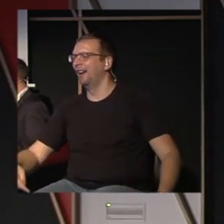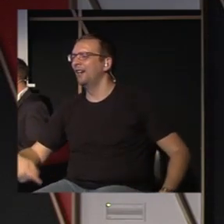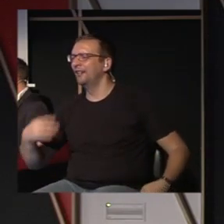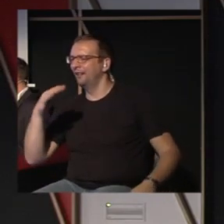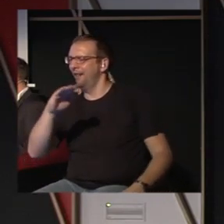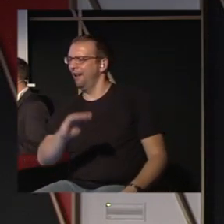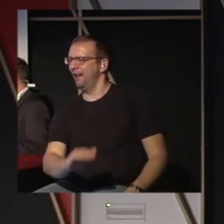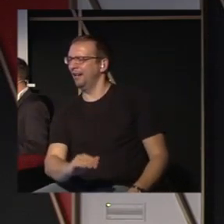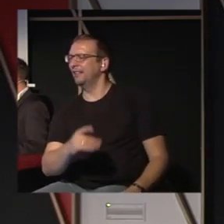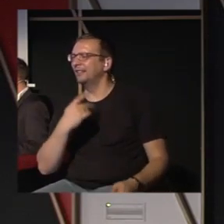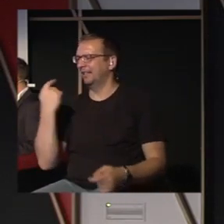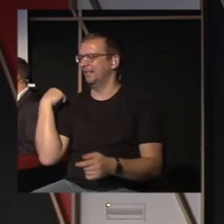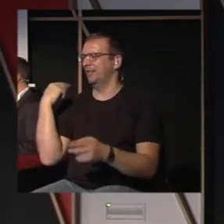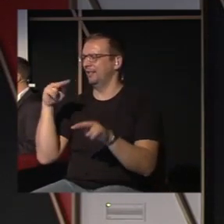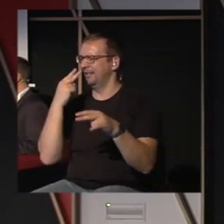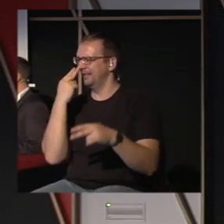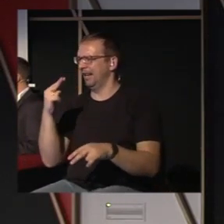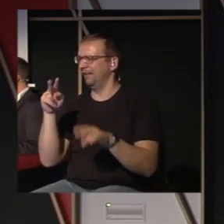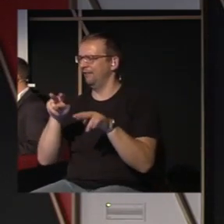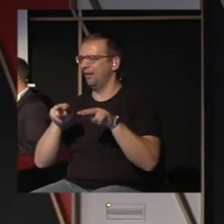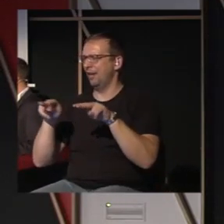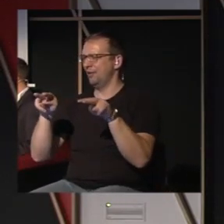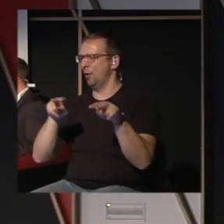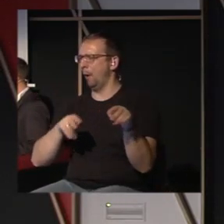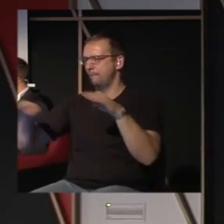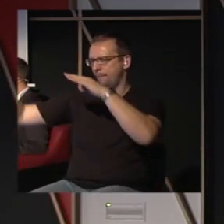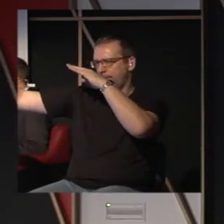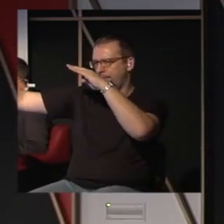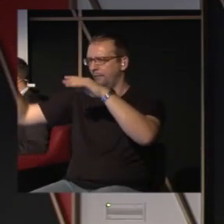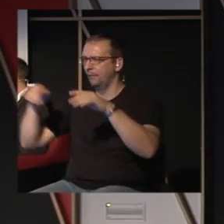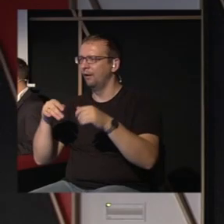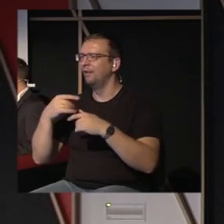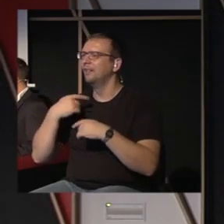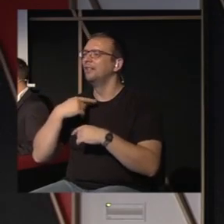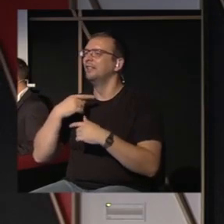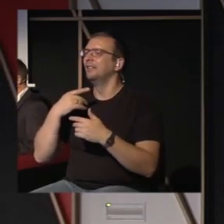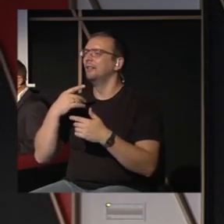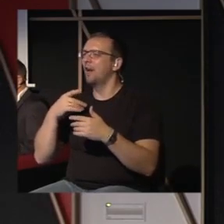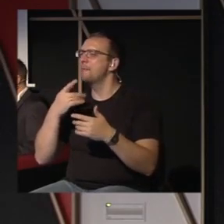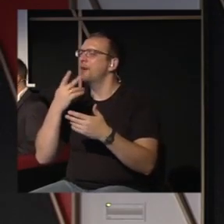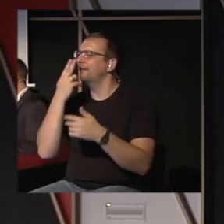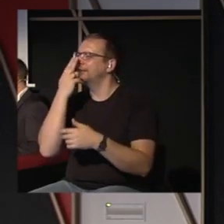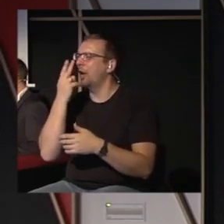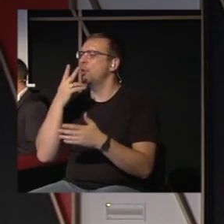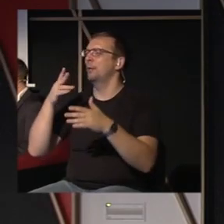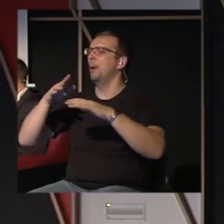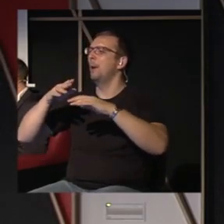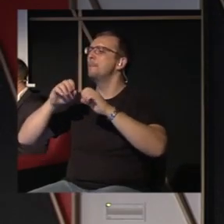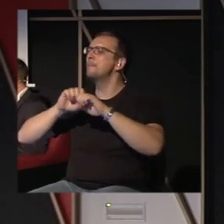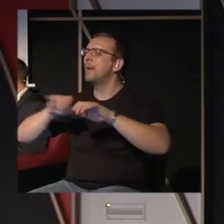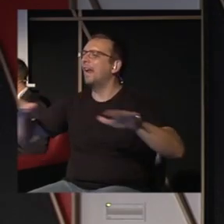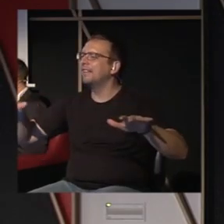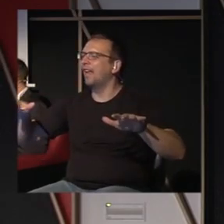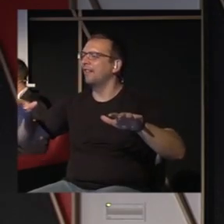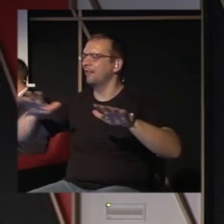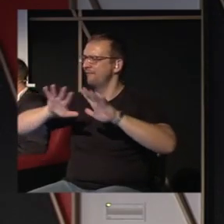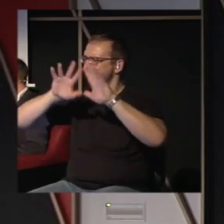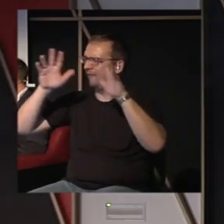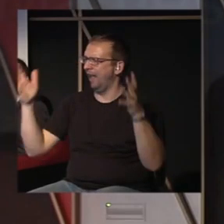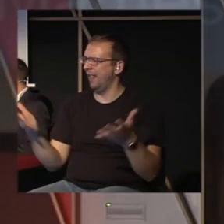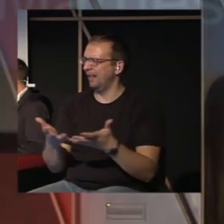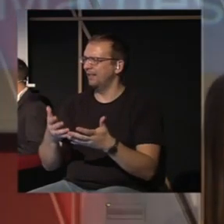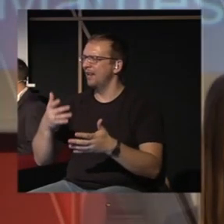background, the activities you do, the communication you do, what impact does this have on towards access inclusion? Well, first